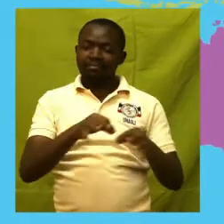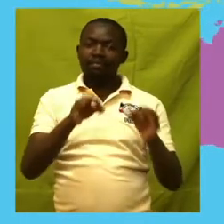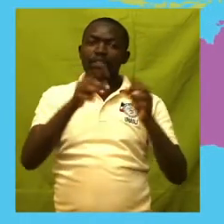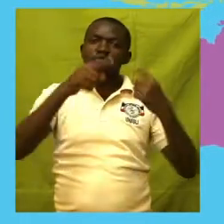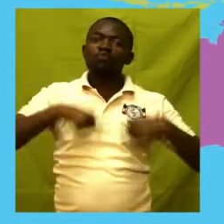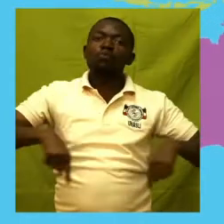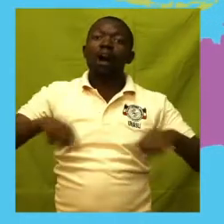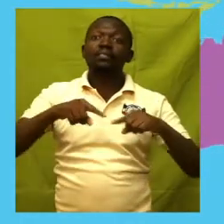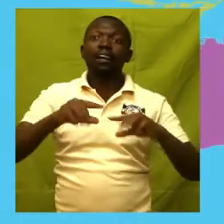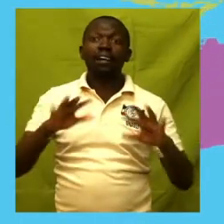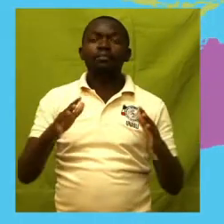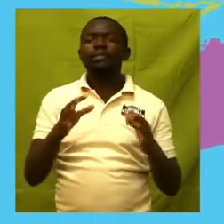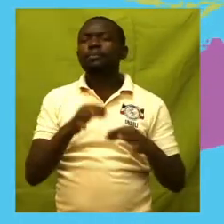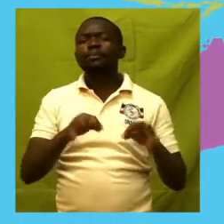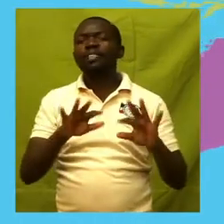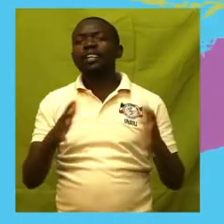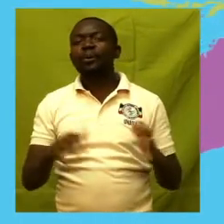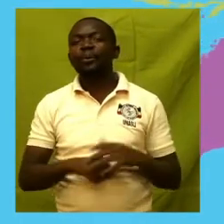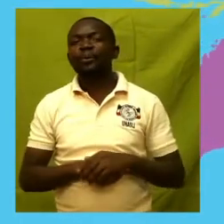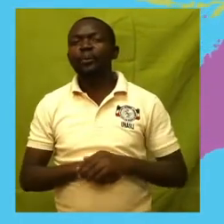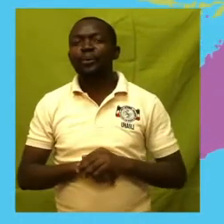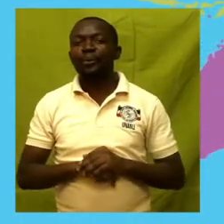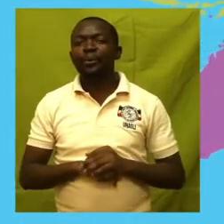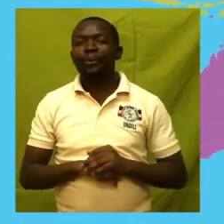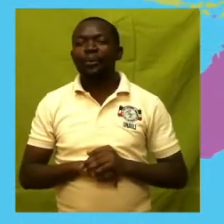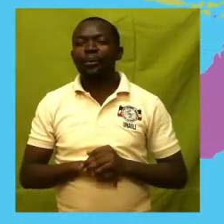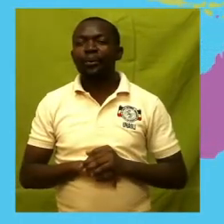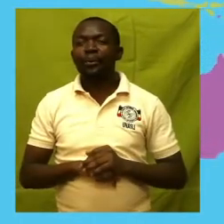to us. And how are they useful?